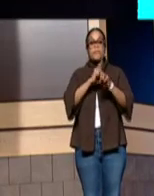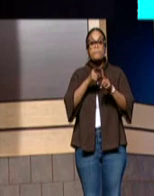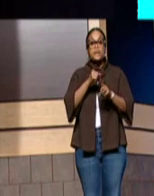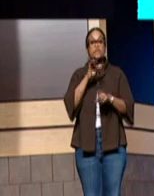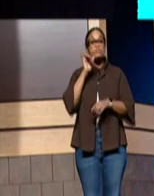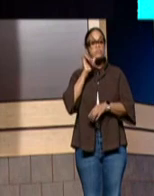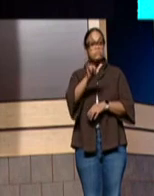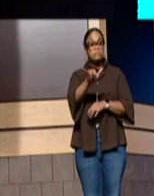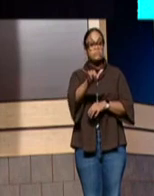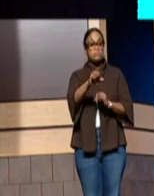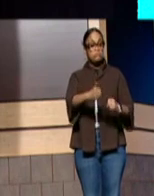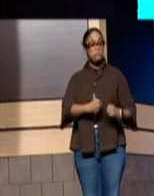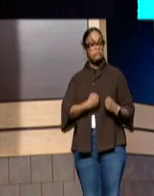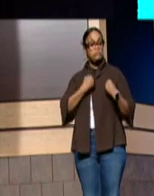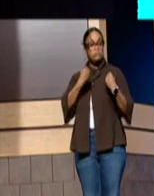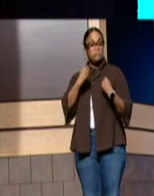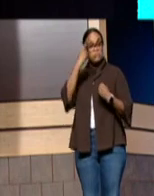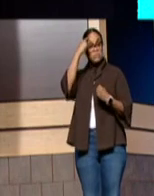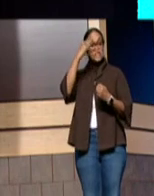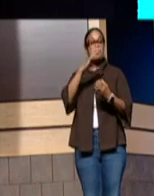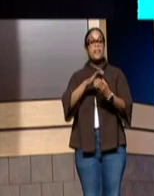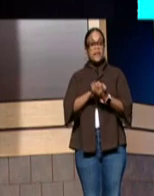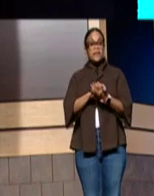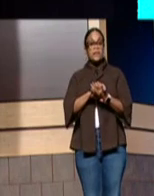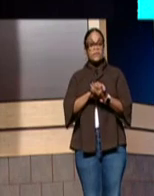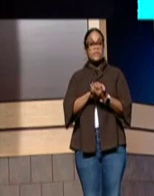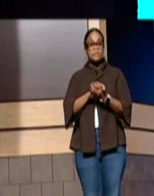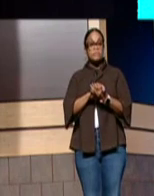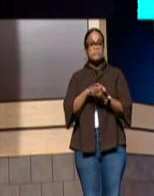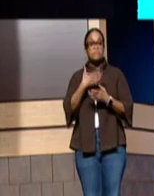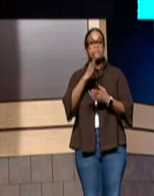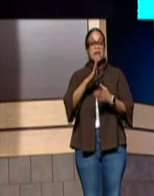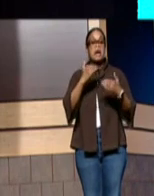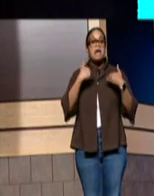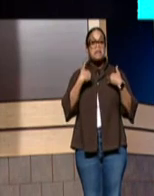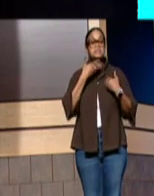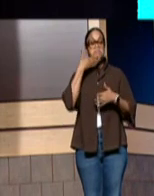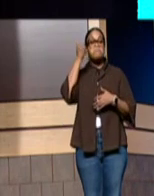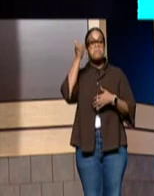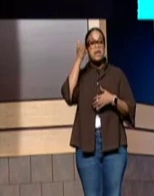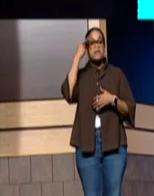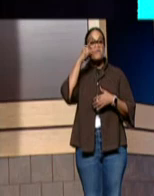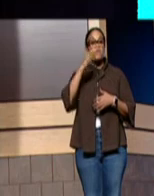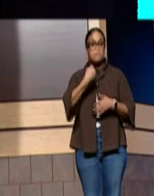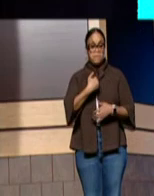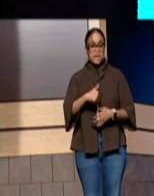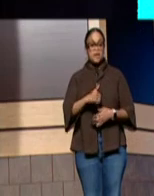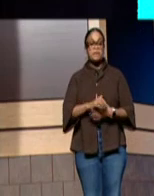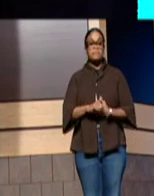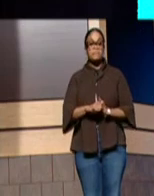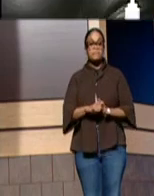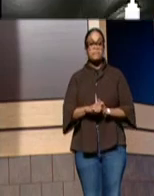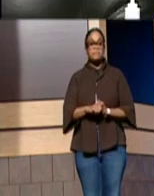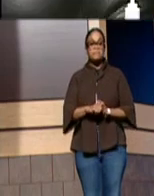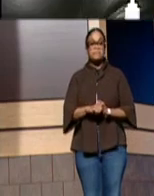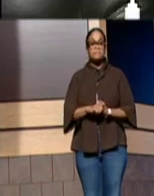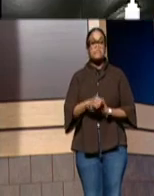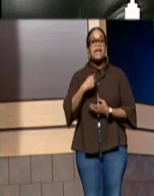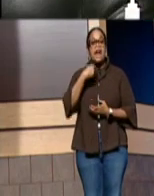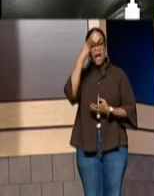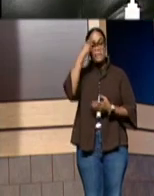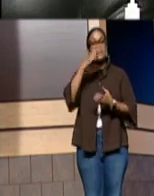stand strong to believe God's got something better for me. Now, here's what I